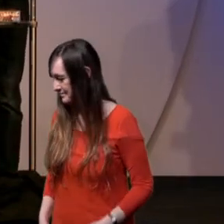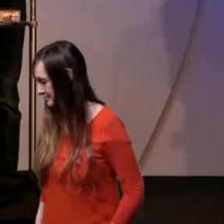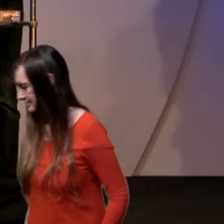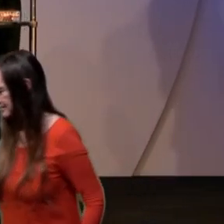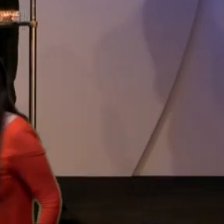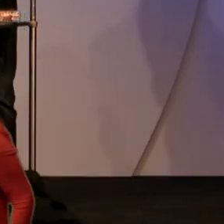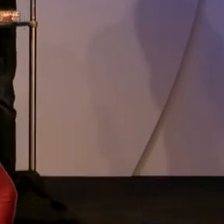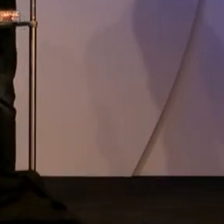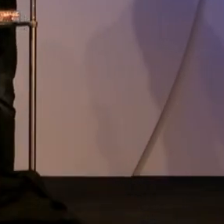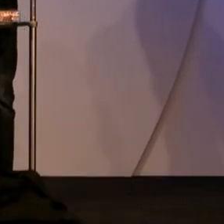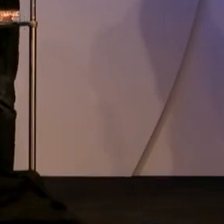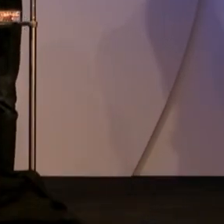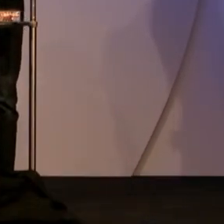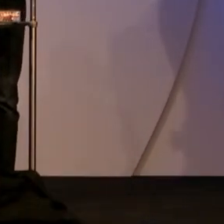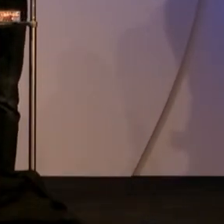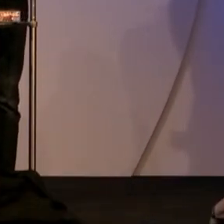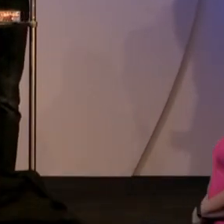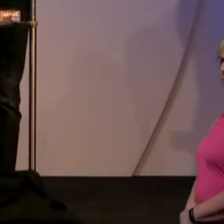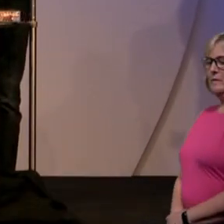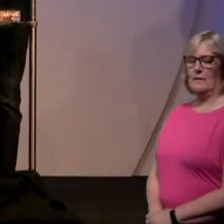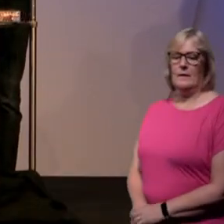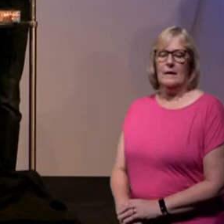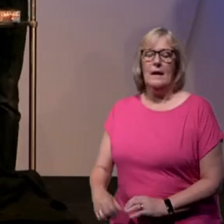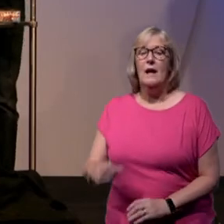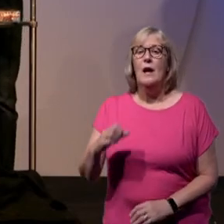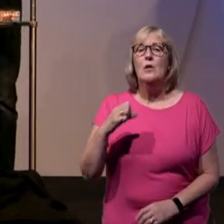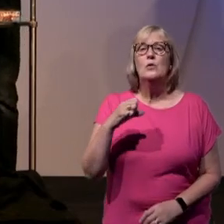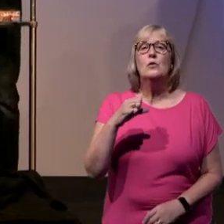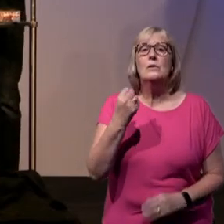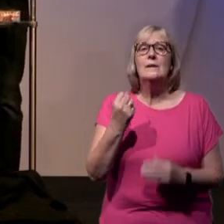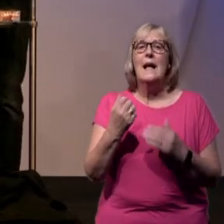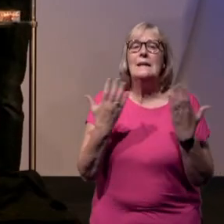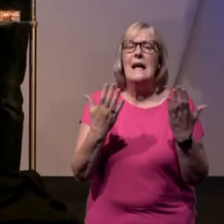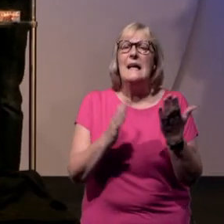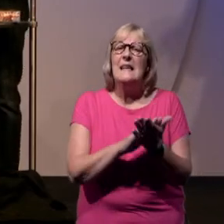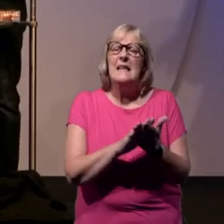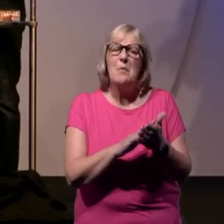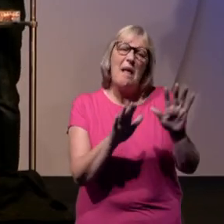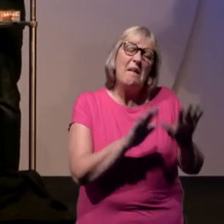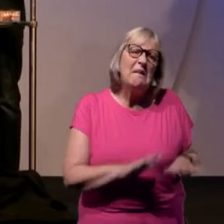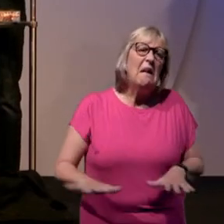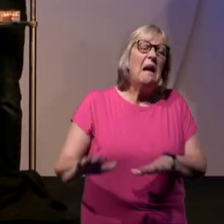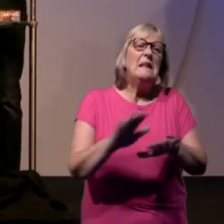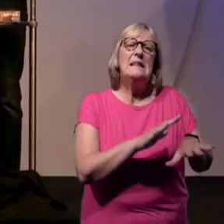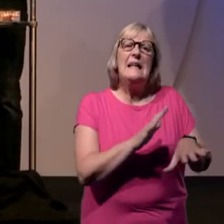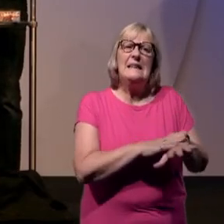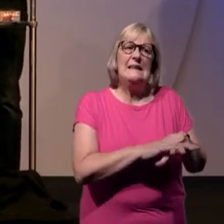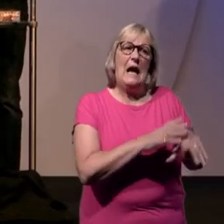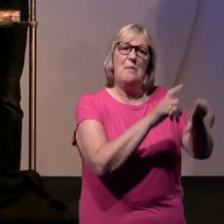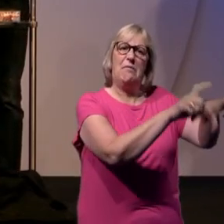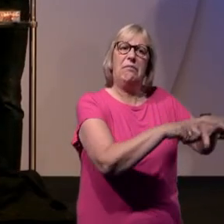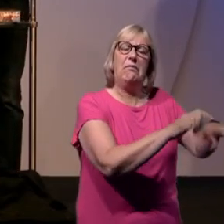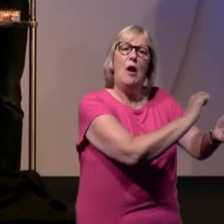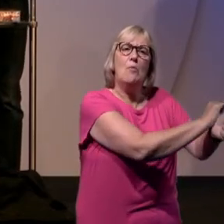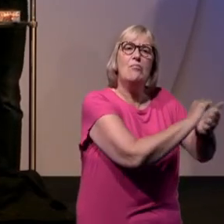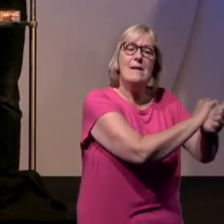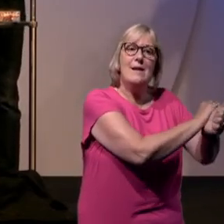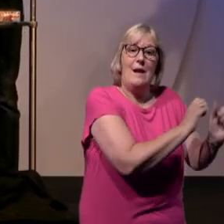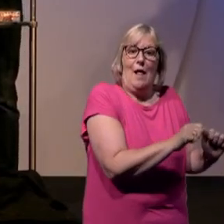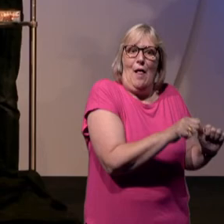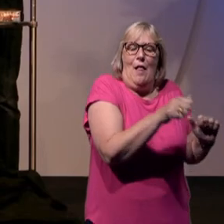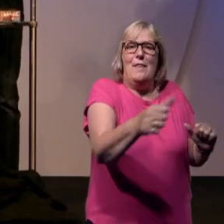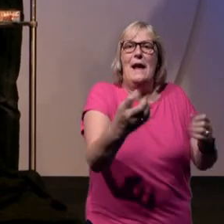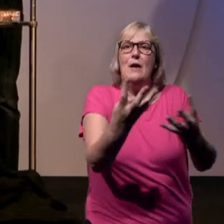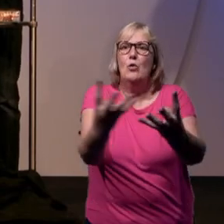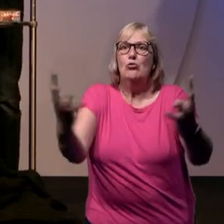it was the standard time that people were sometimes put in prison before they were sent into the arena as a gladiator to fight. And